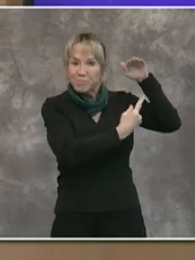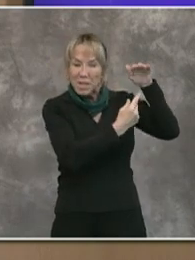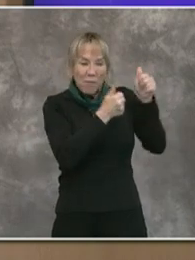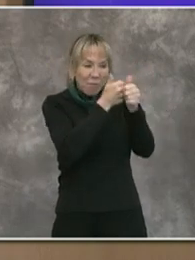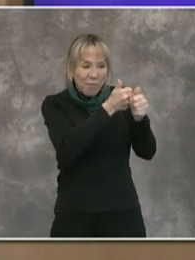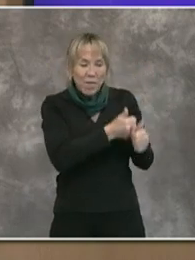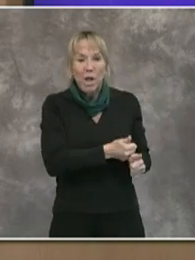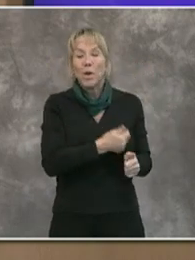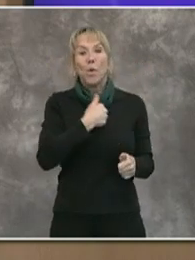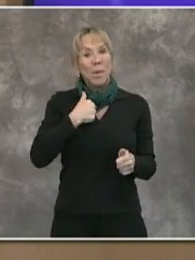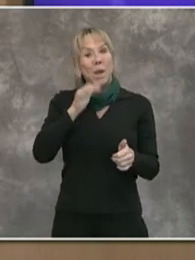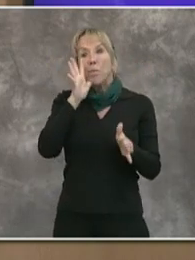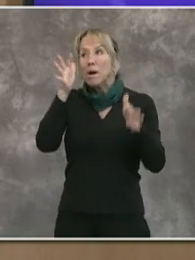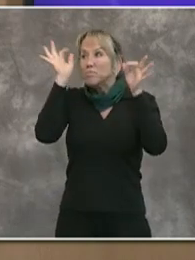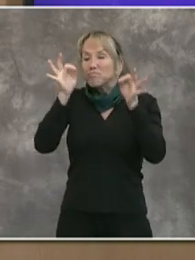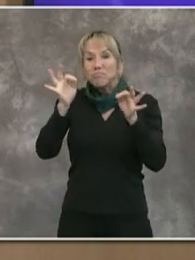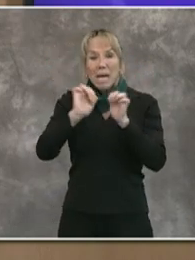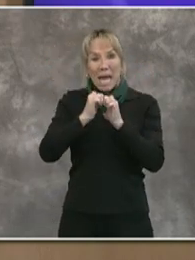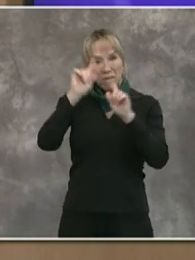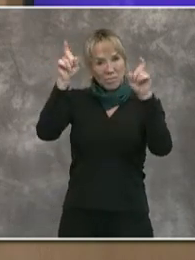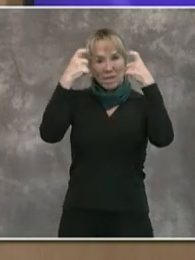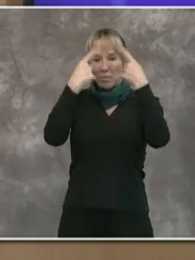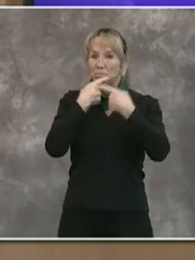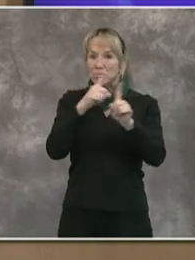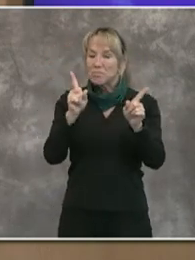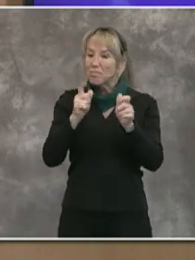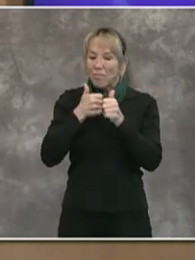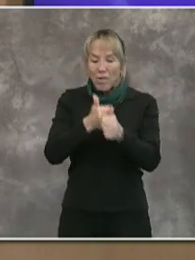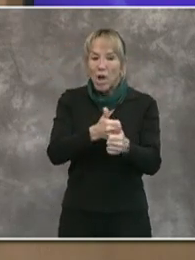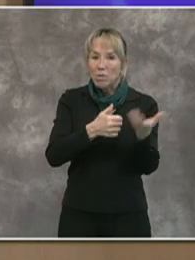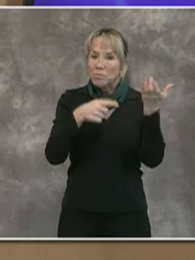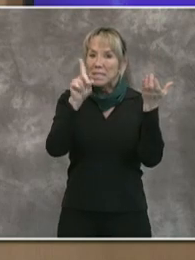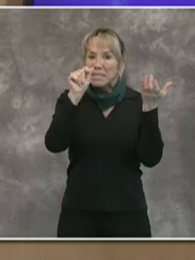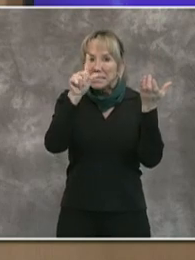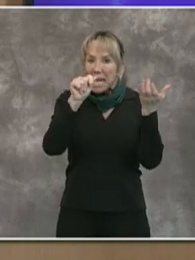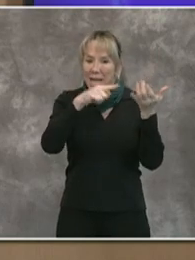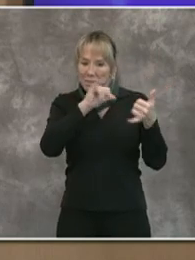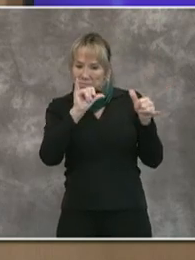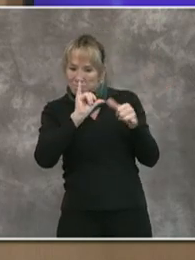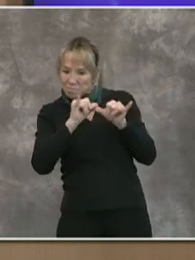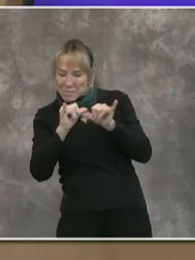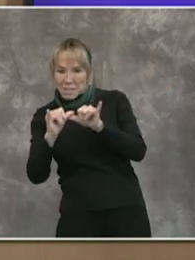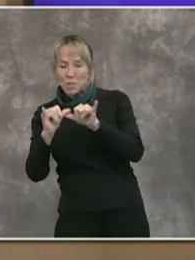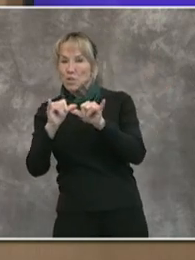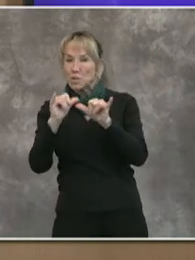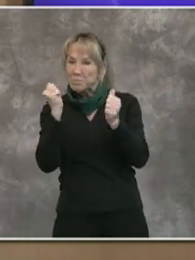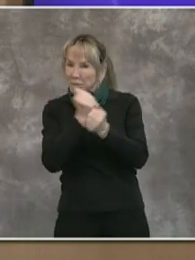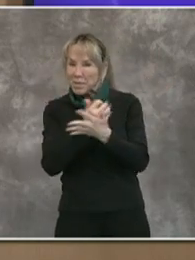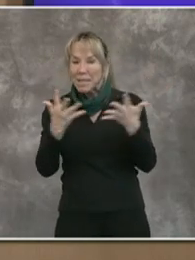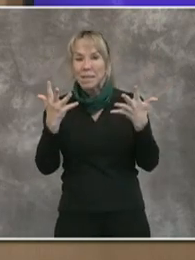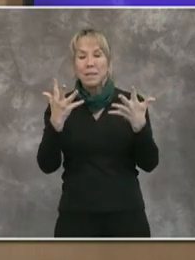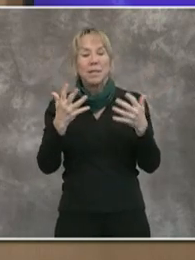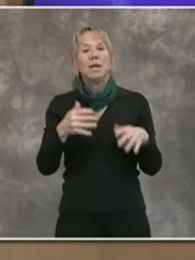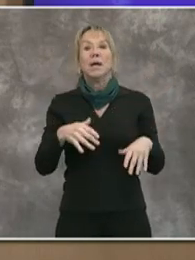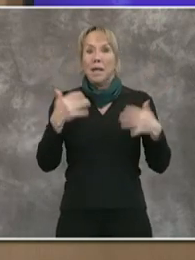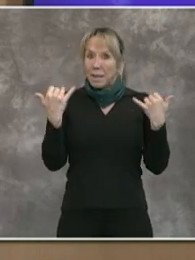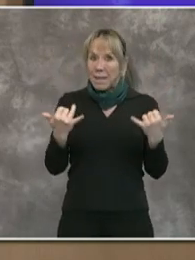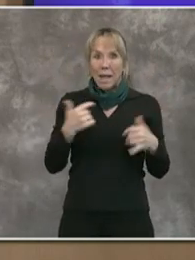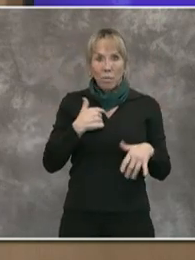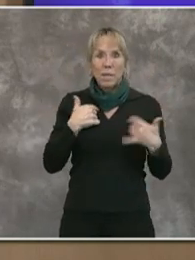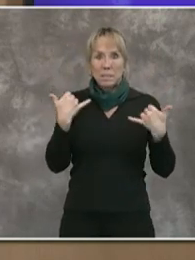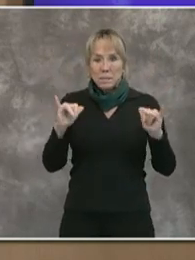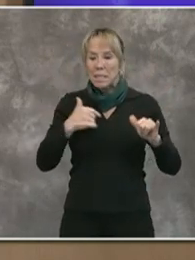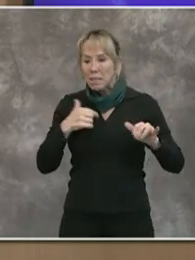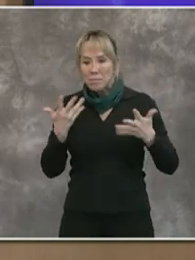by data and metrics, along with input from public health experts. While we are still all in the phase of fighting the